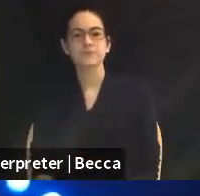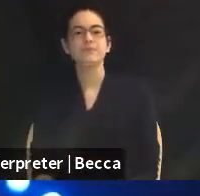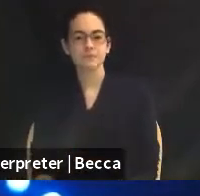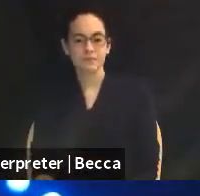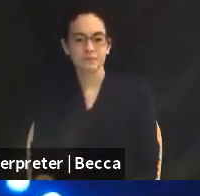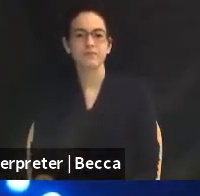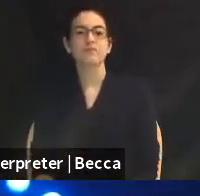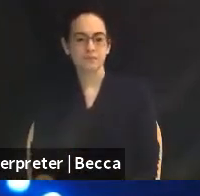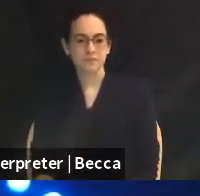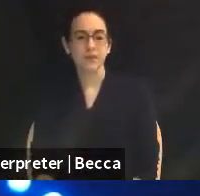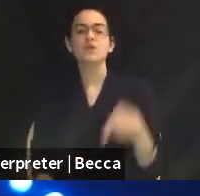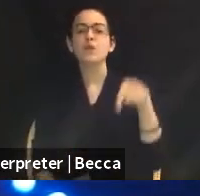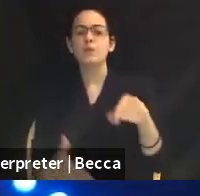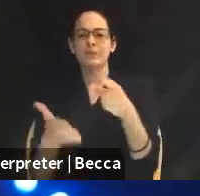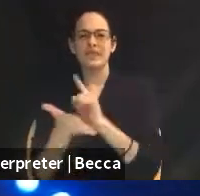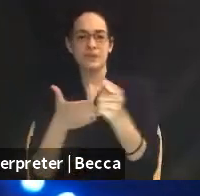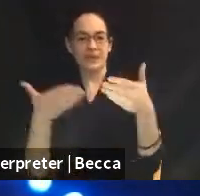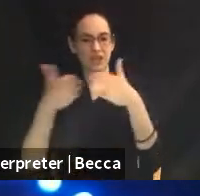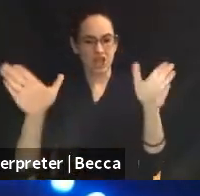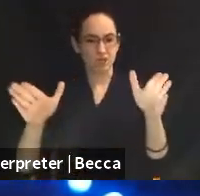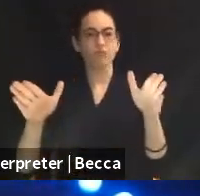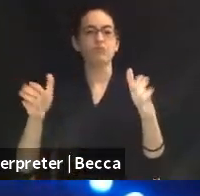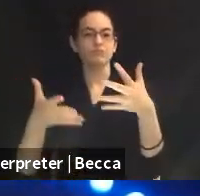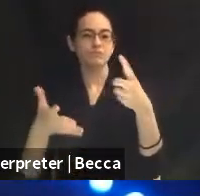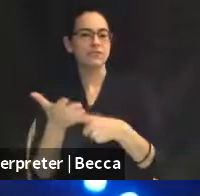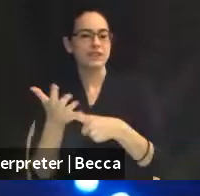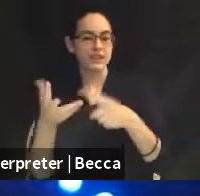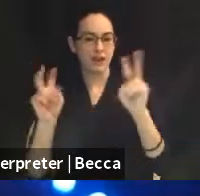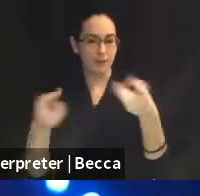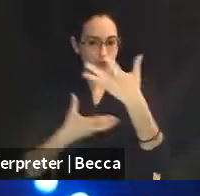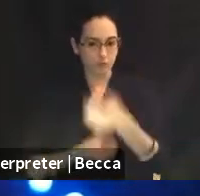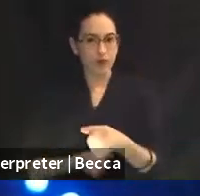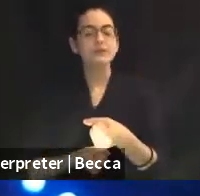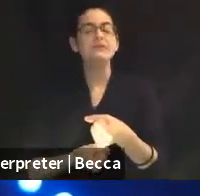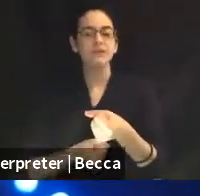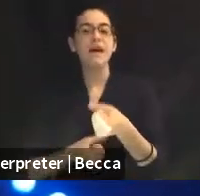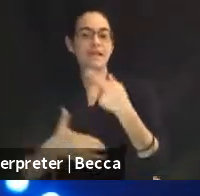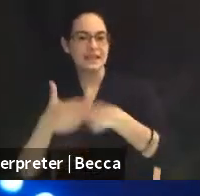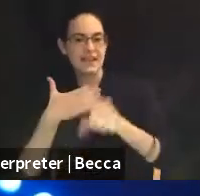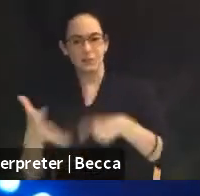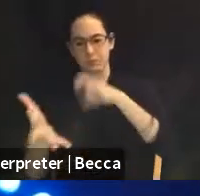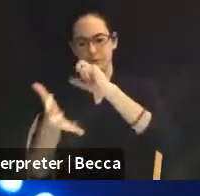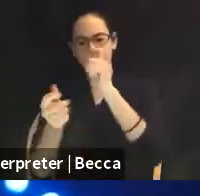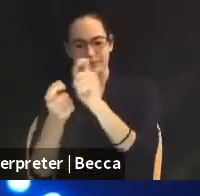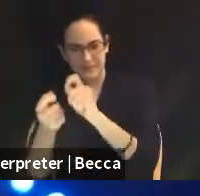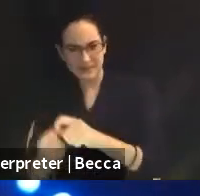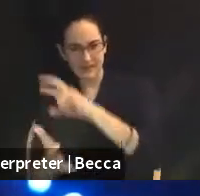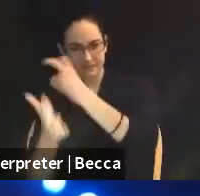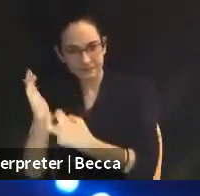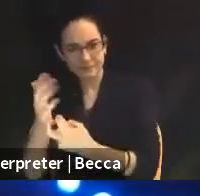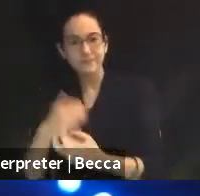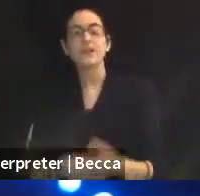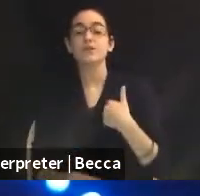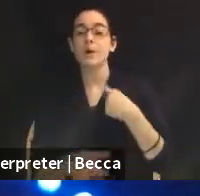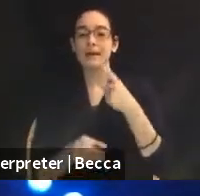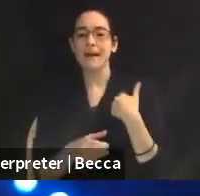very specific issues over the next 3 weeks. And I'm going to ask you to really follow along. We're going to ask you some good questions, things to be thinking about, things to be talking about with your